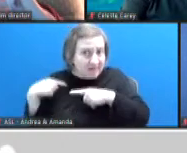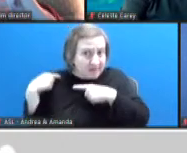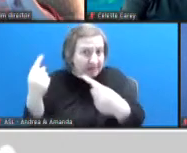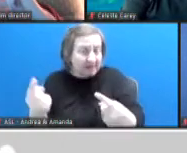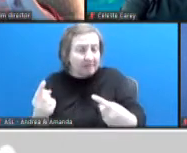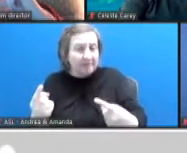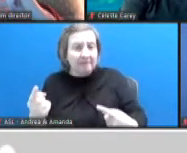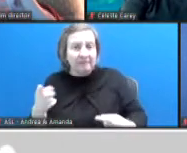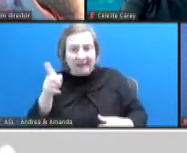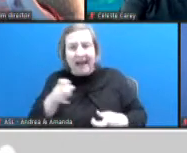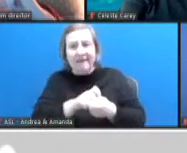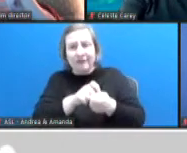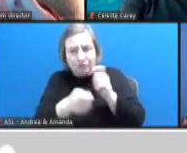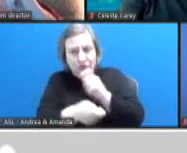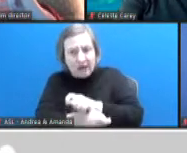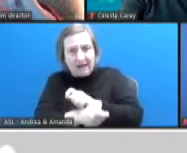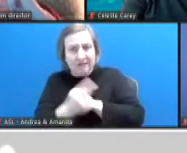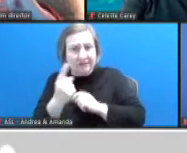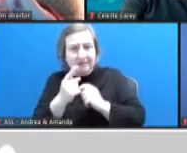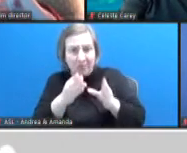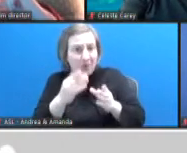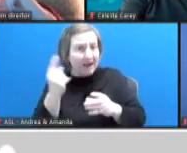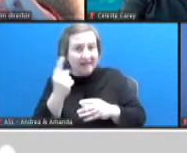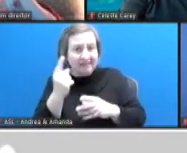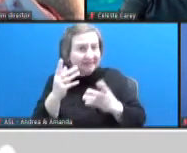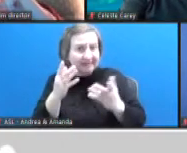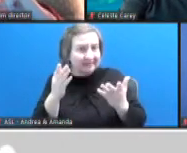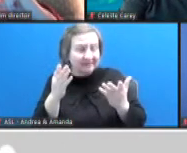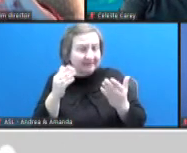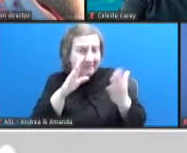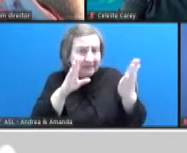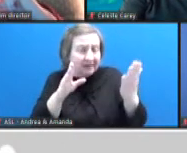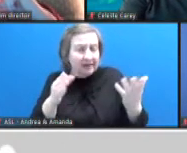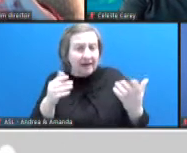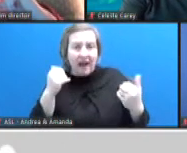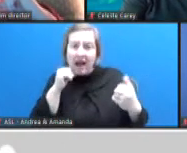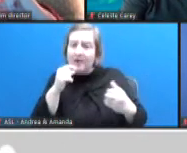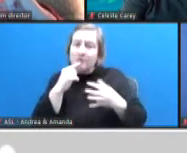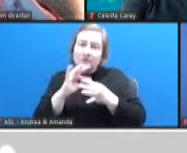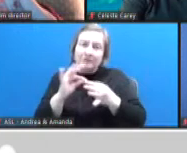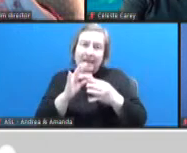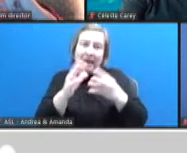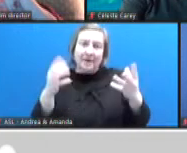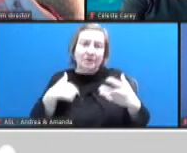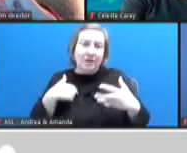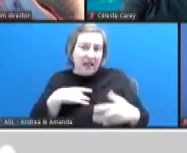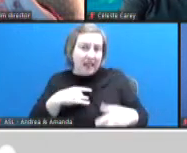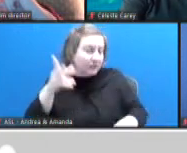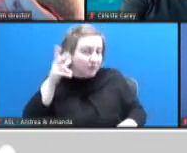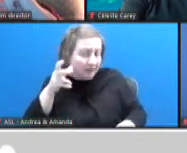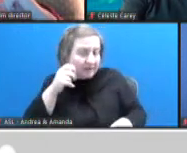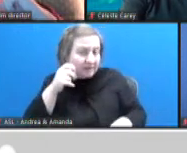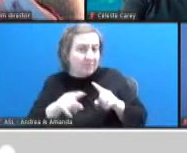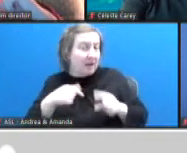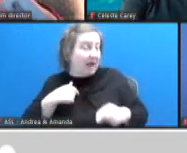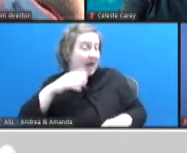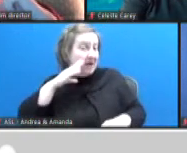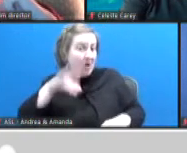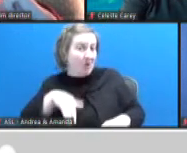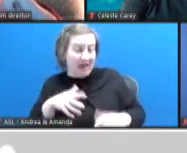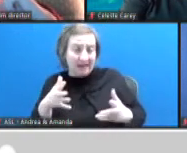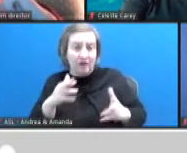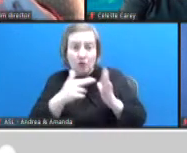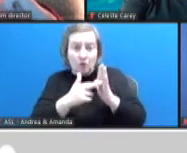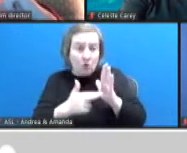It has to be changed in some way, some fashion. I don't say much, I'd like to listen. I just know that, again, rules